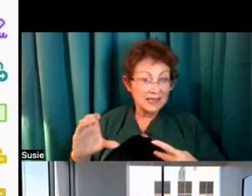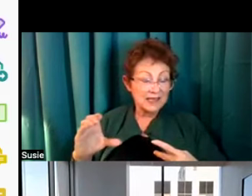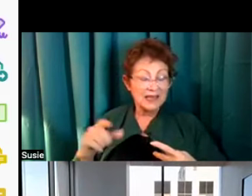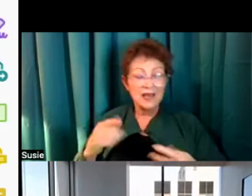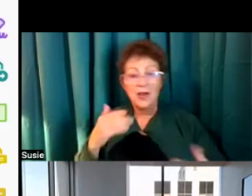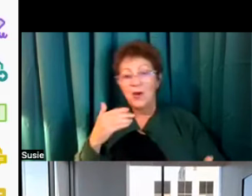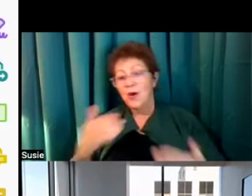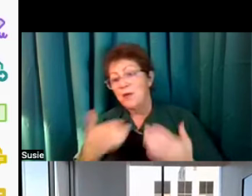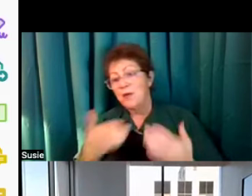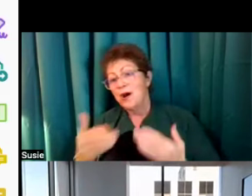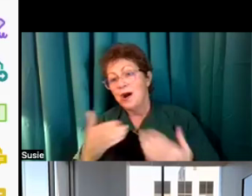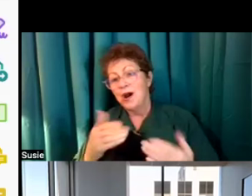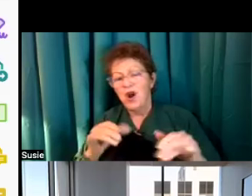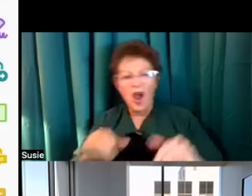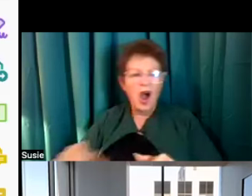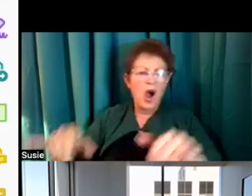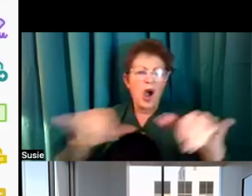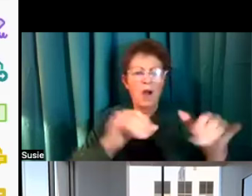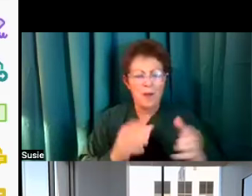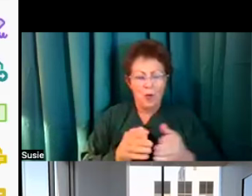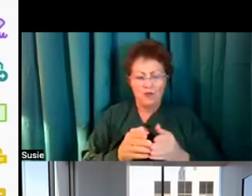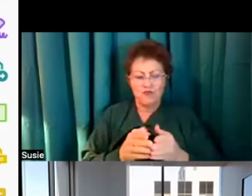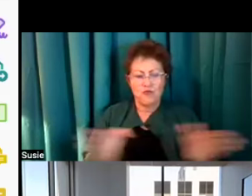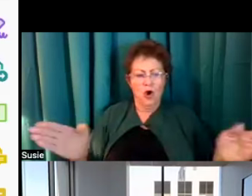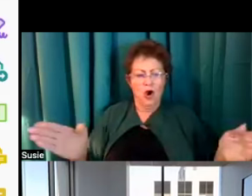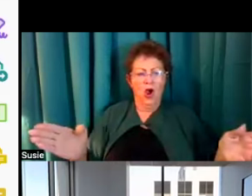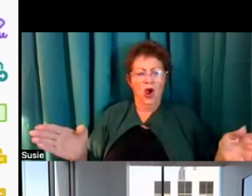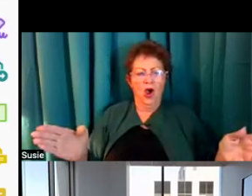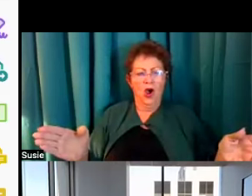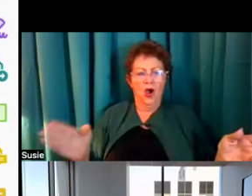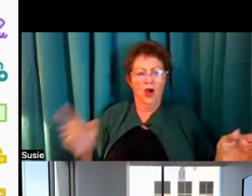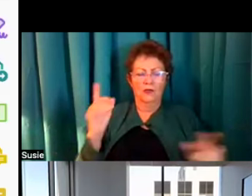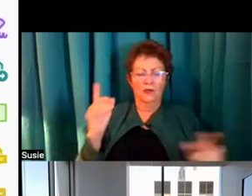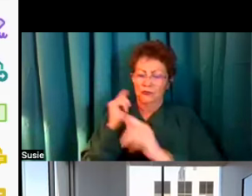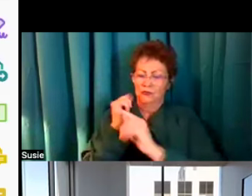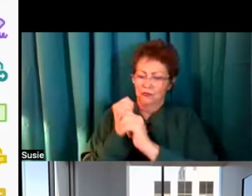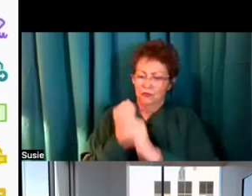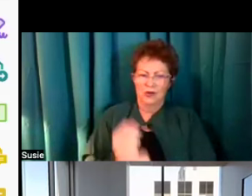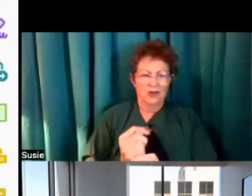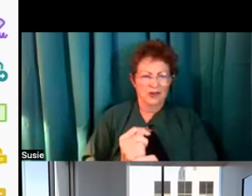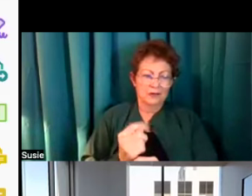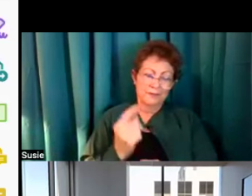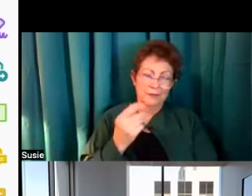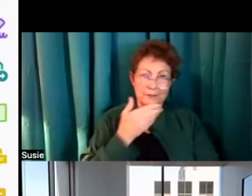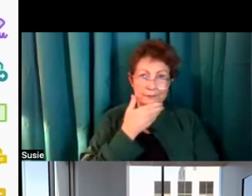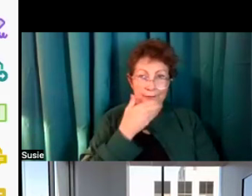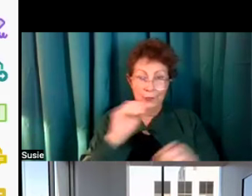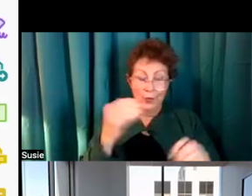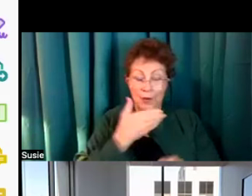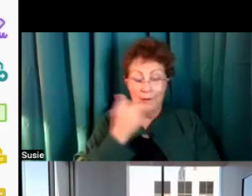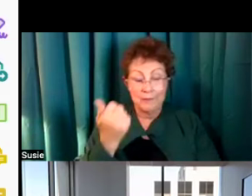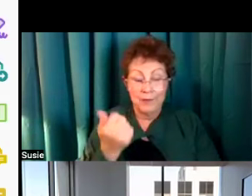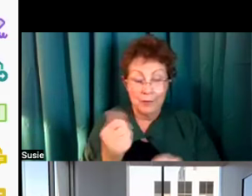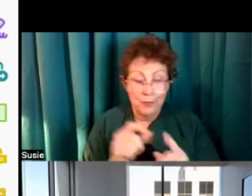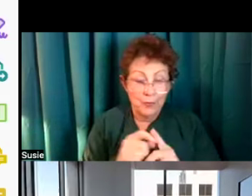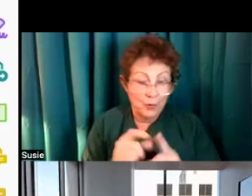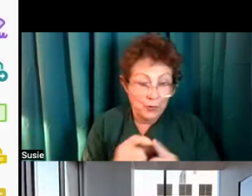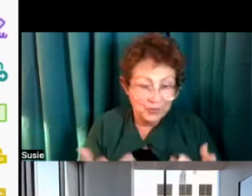most common in sort of the broader sort of traditional marketplace, for lack of a better word, in terms of alternative corporate